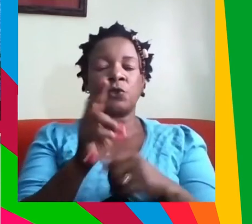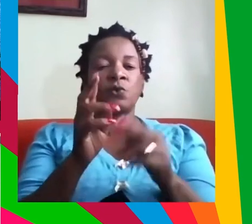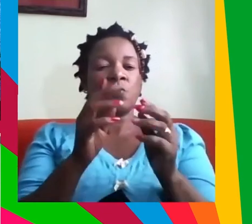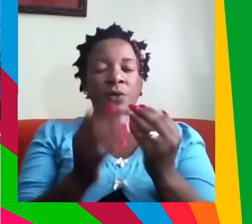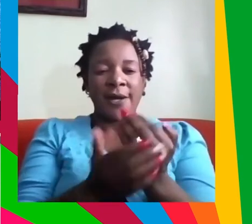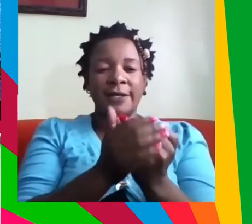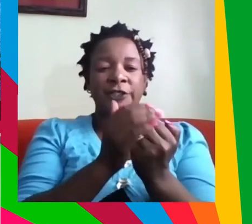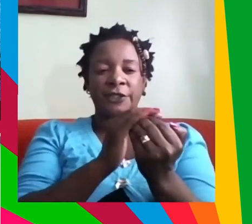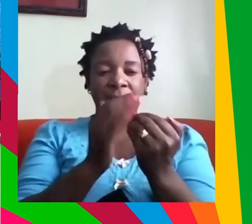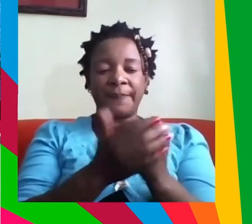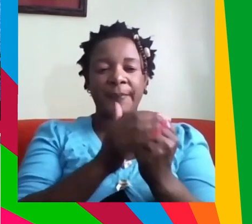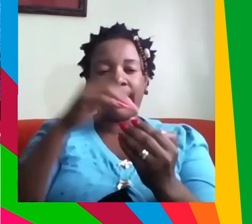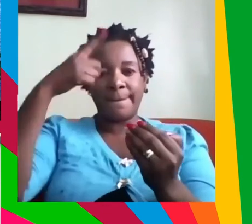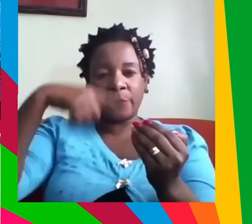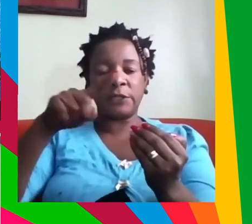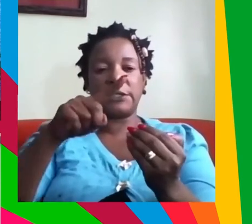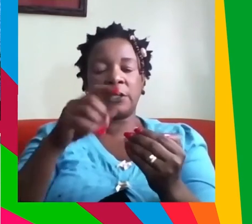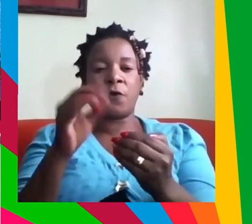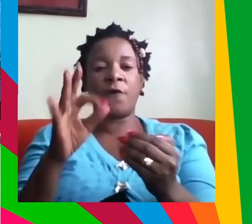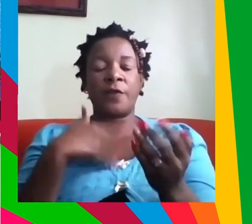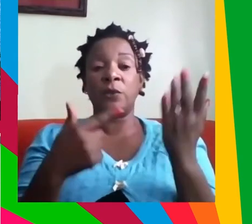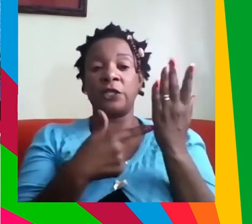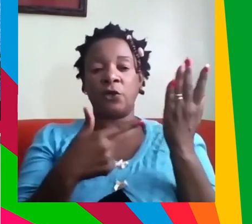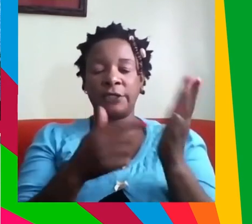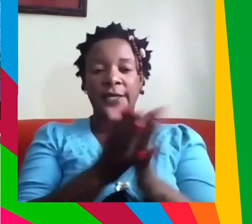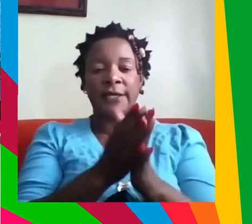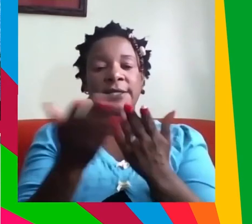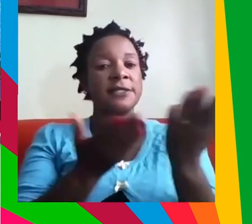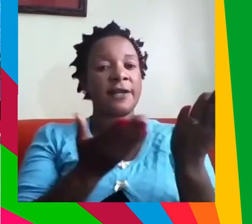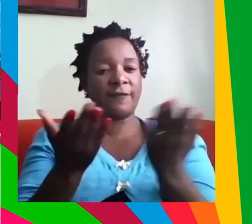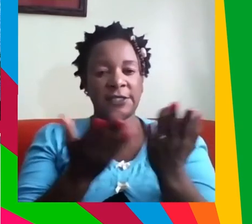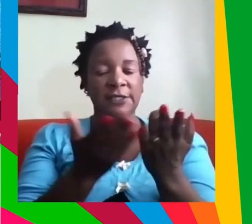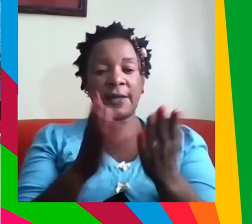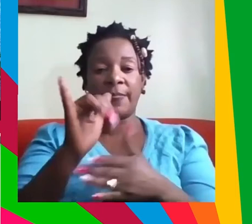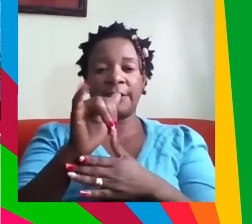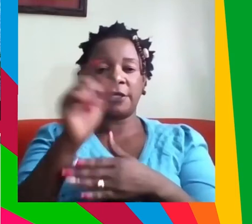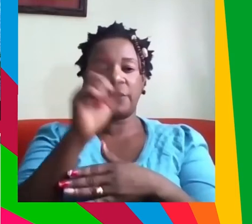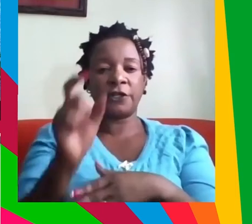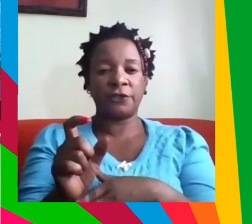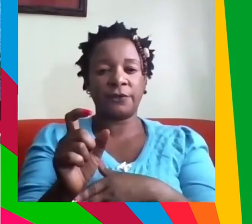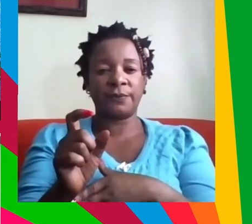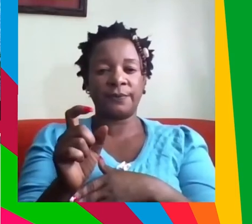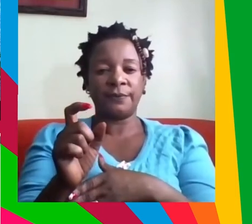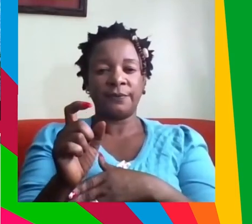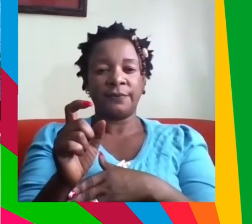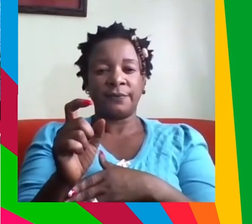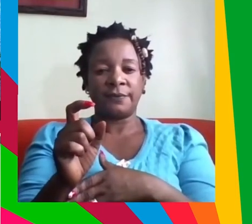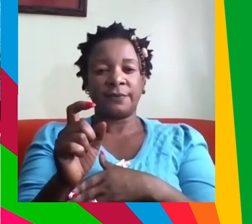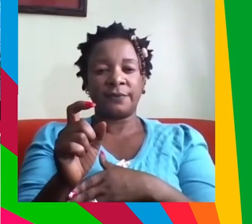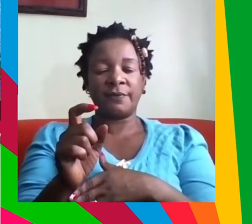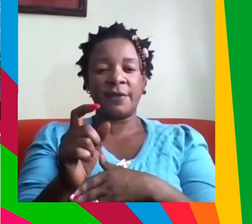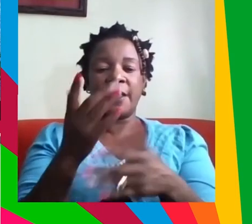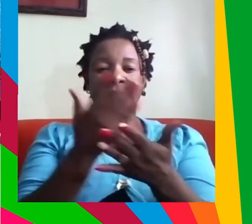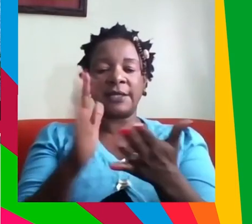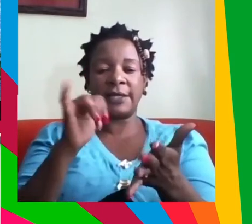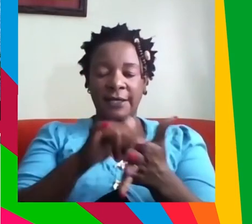the positive power of our imaging technology and services across that region. And the bit that I look after